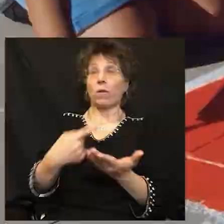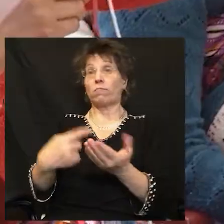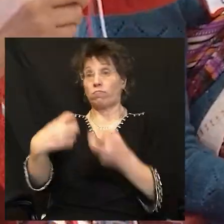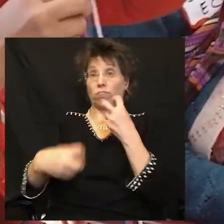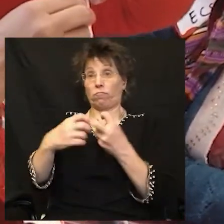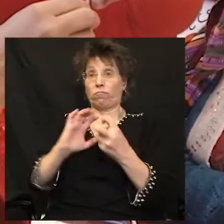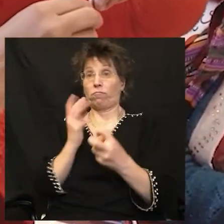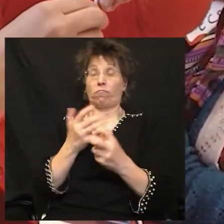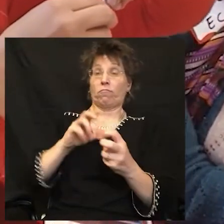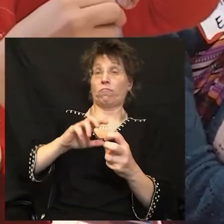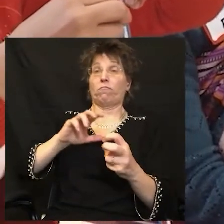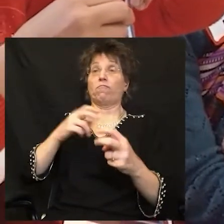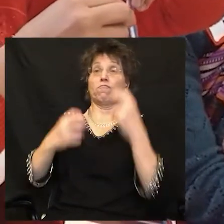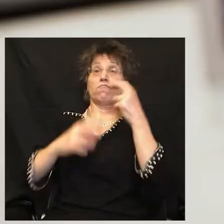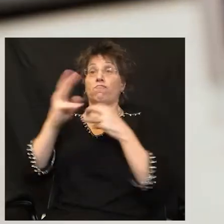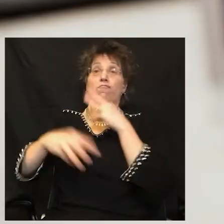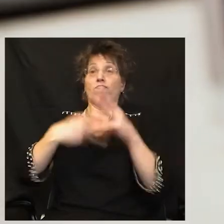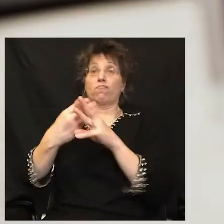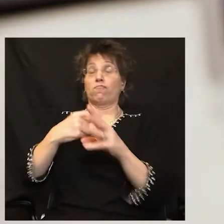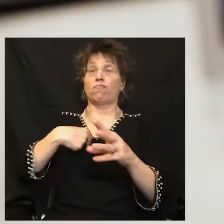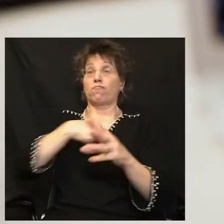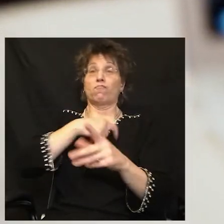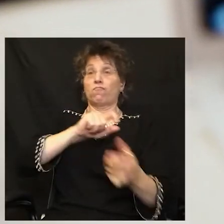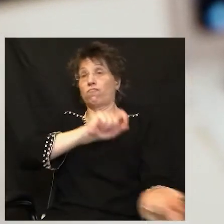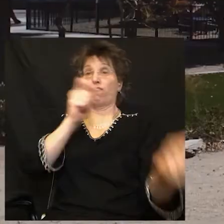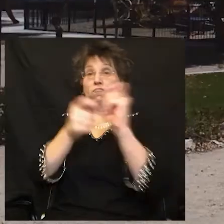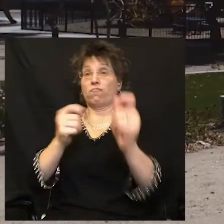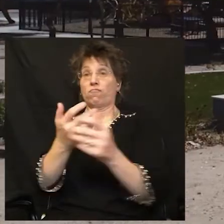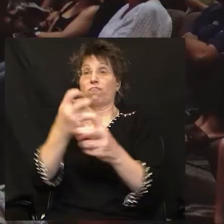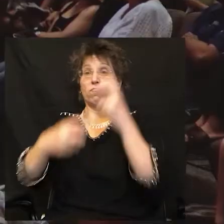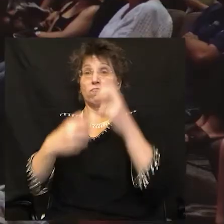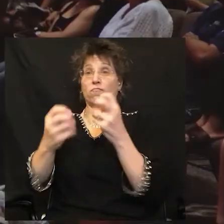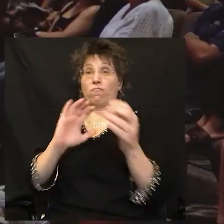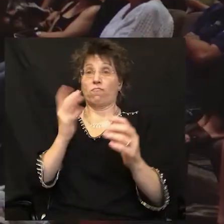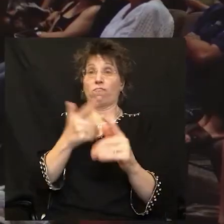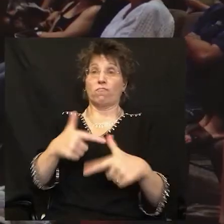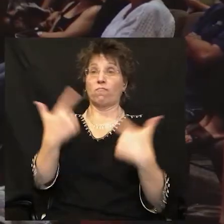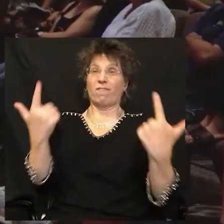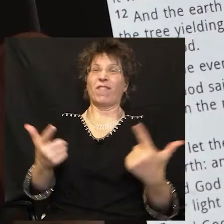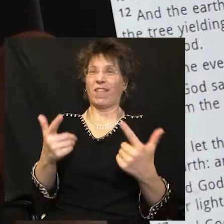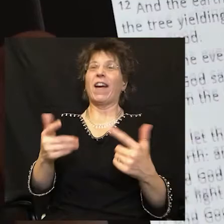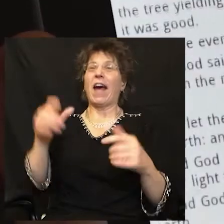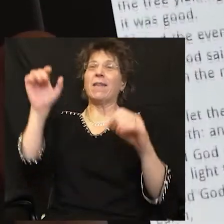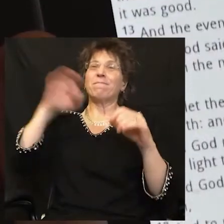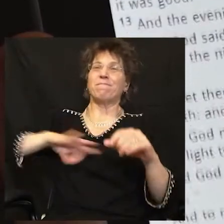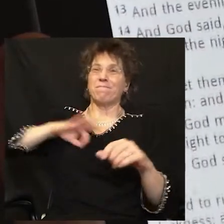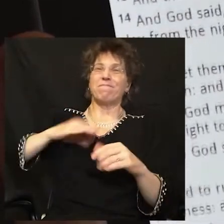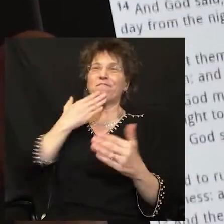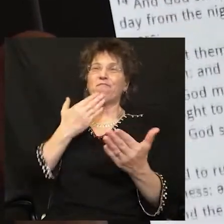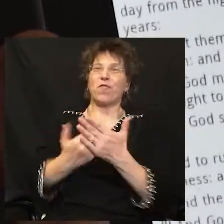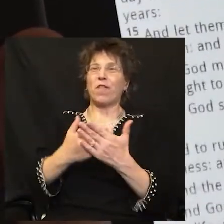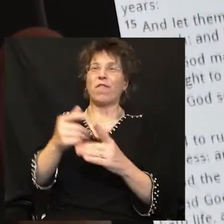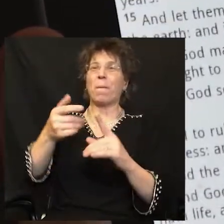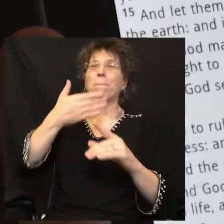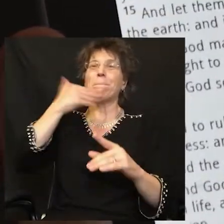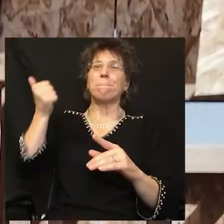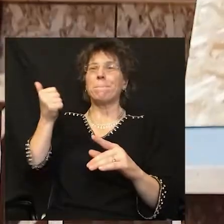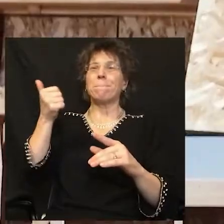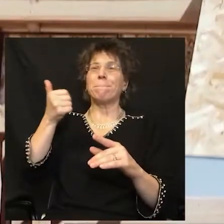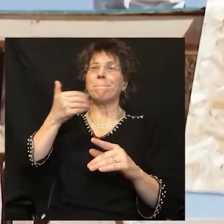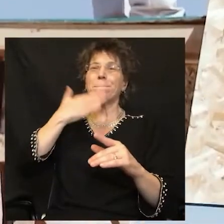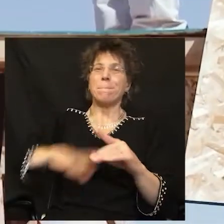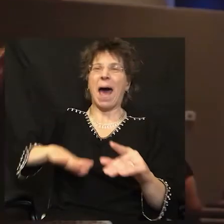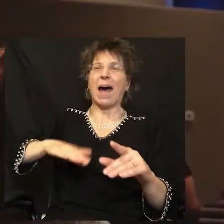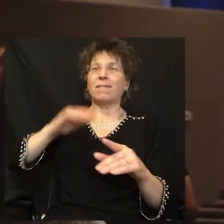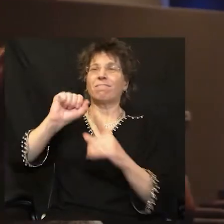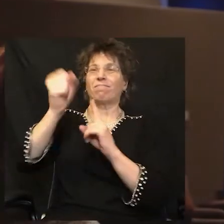world, but we have a real God who cares about those issues and can transform those difficult things in our life and bring good out of bad situations. Thank